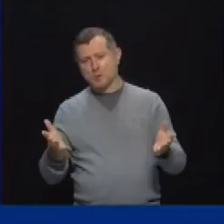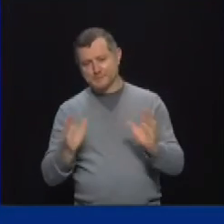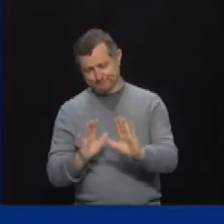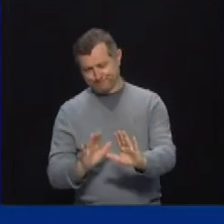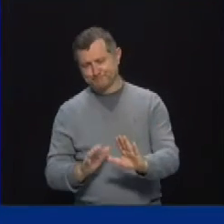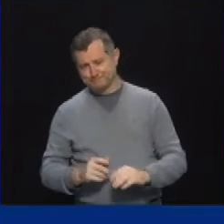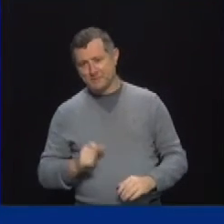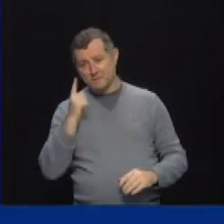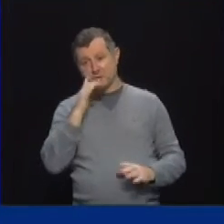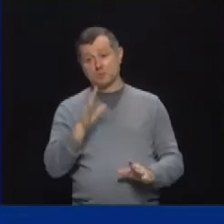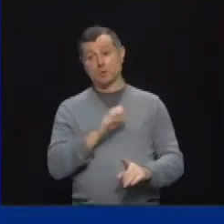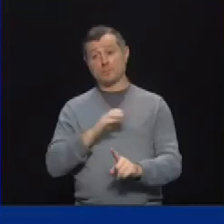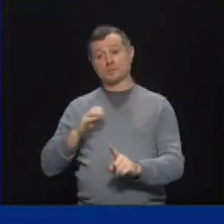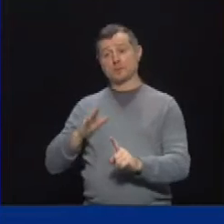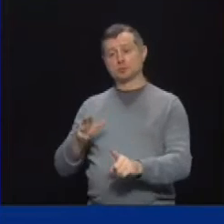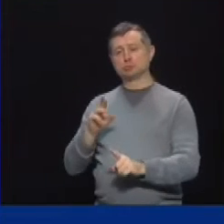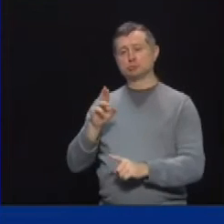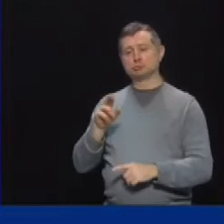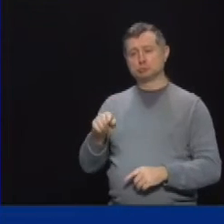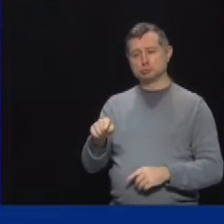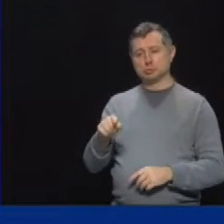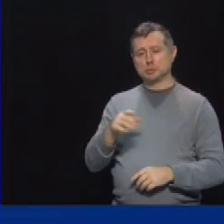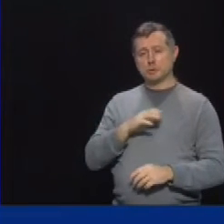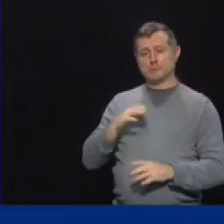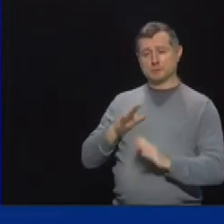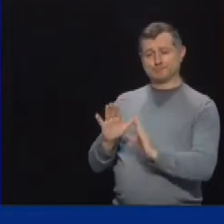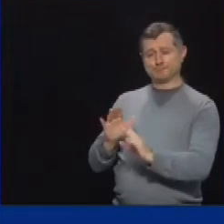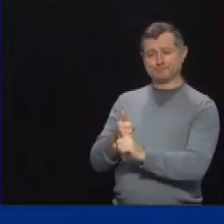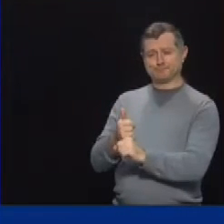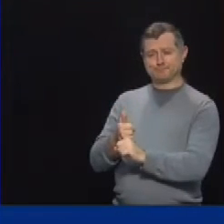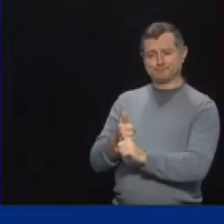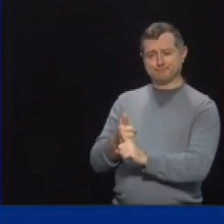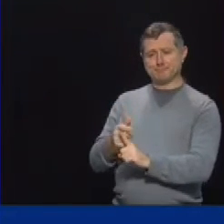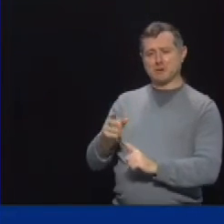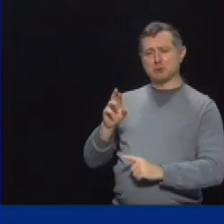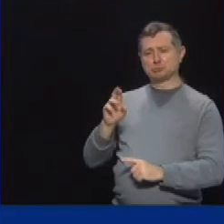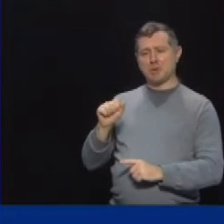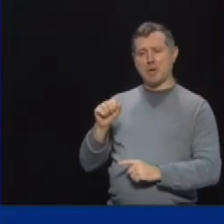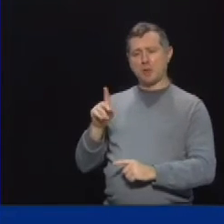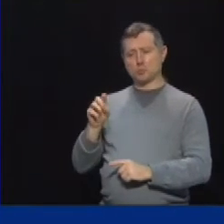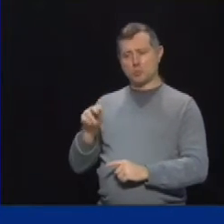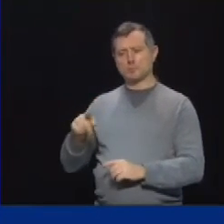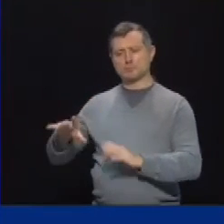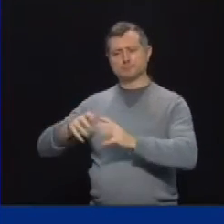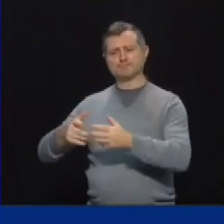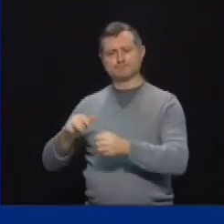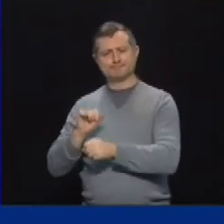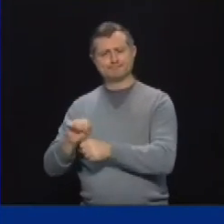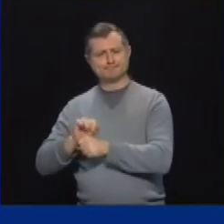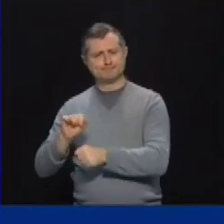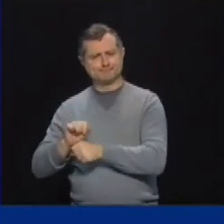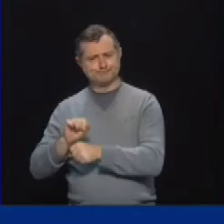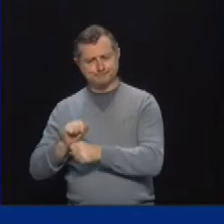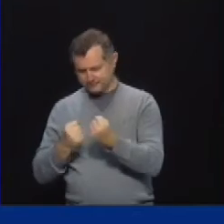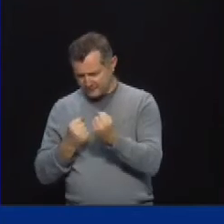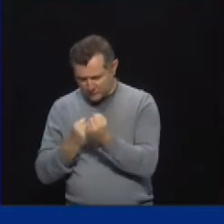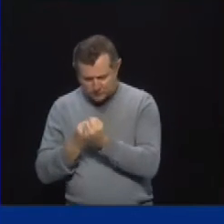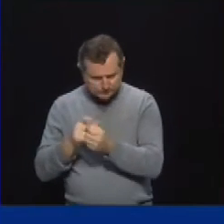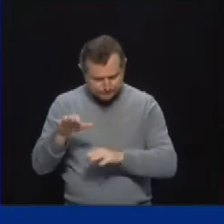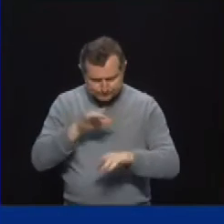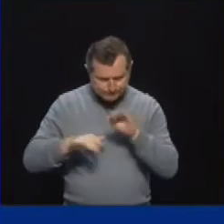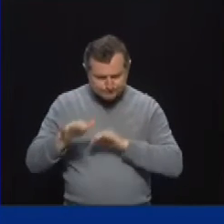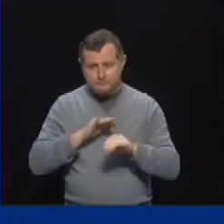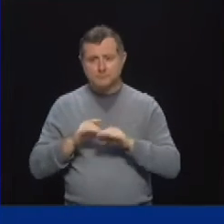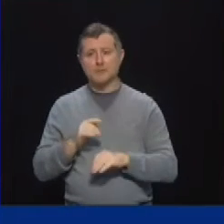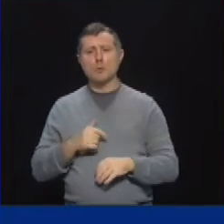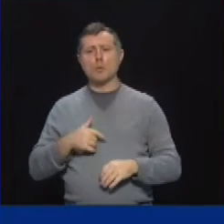working closely on the enforcement side, ensuring that everyone is aware. And I believe in letting employers know our expectations. But this is